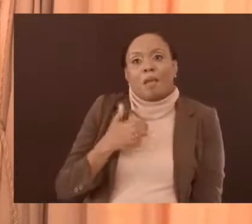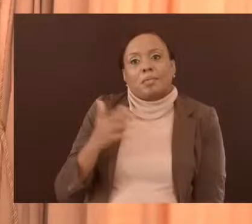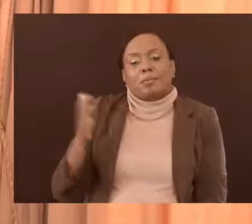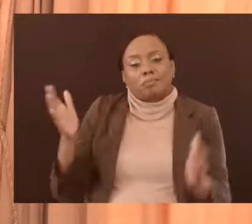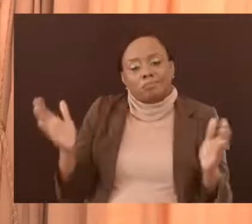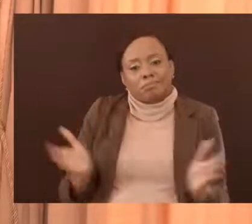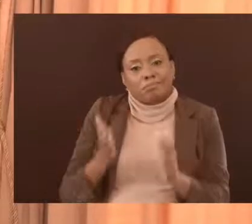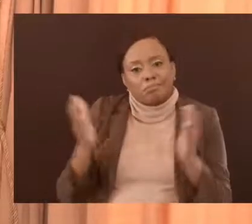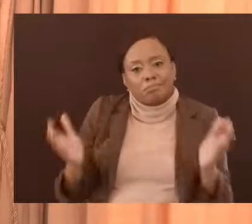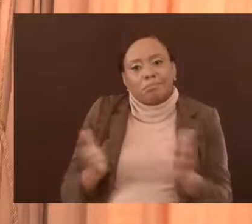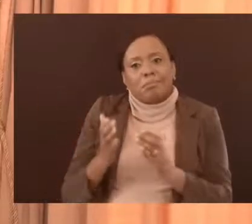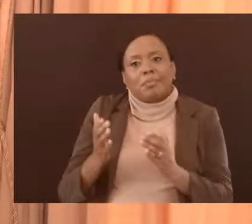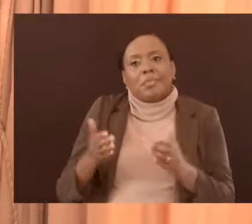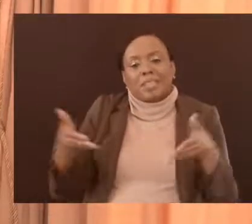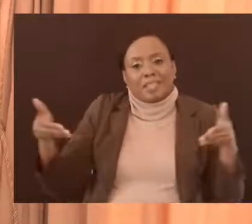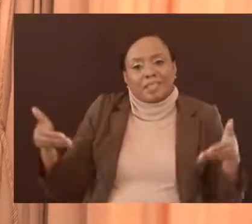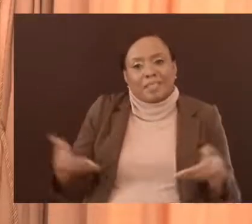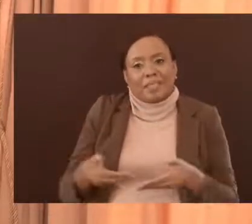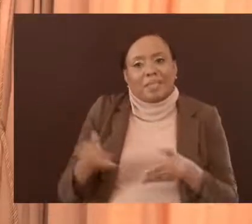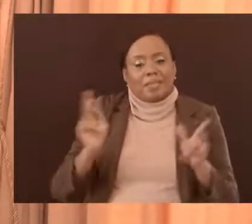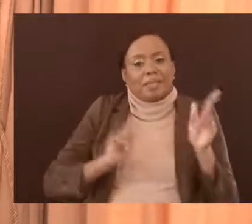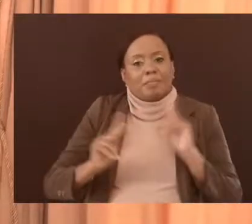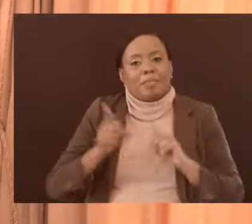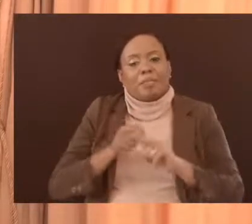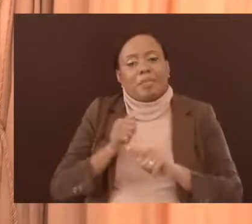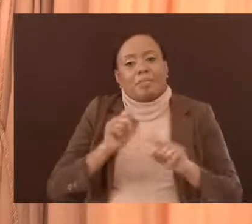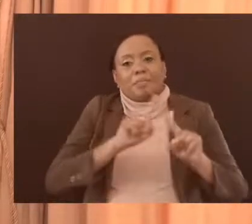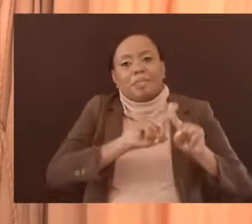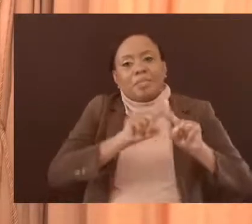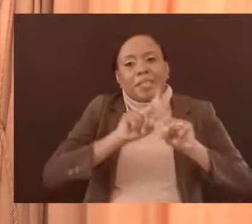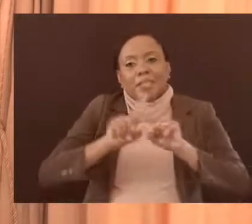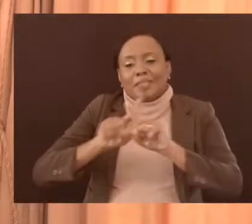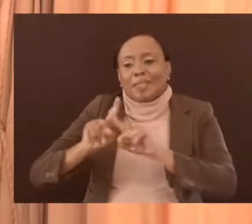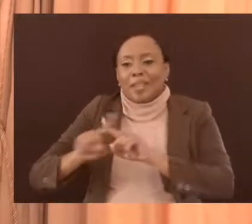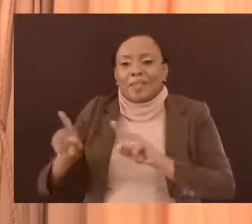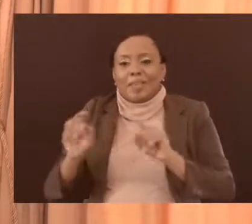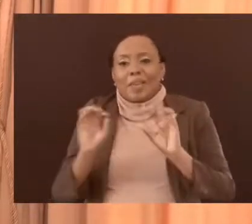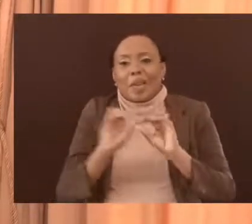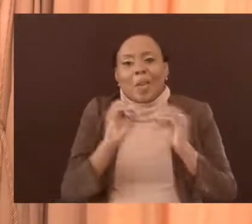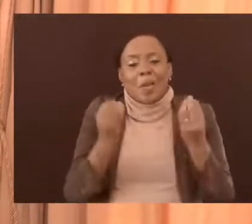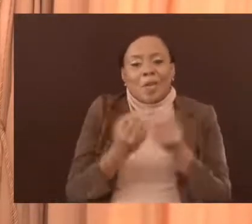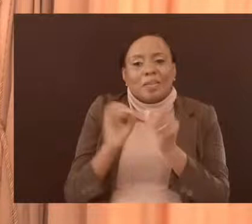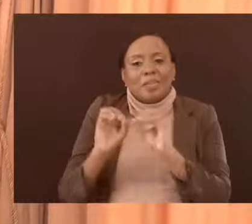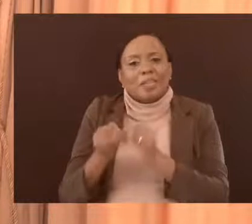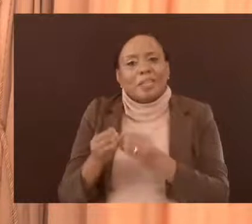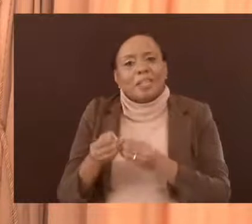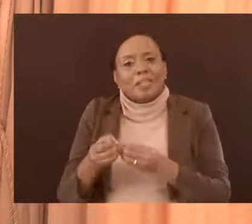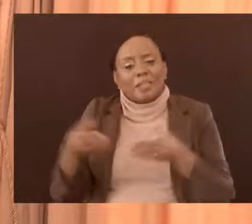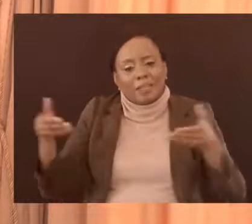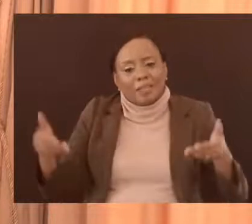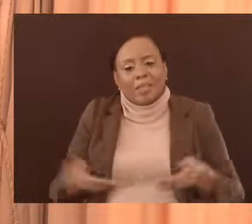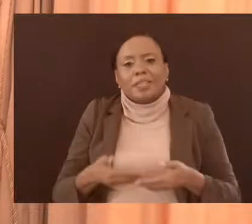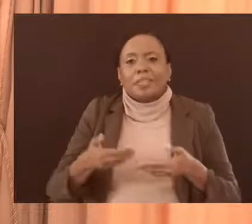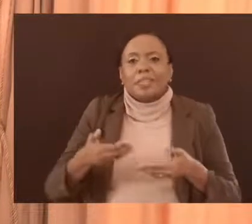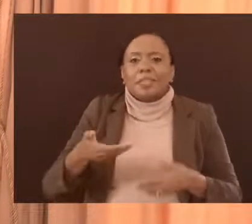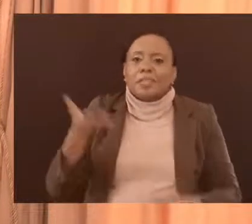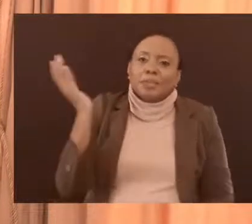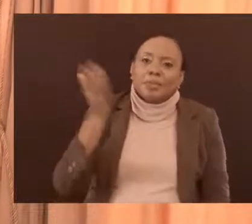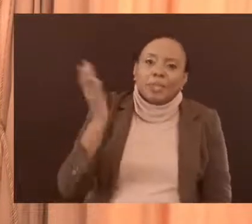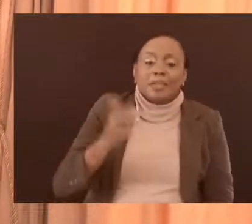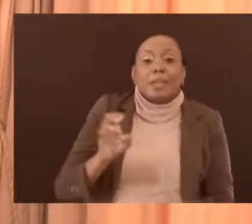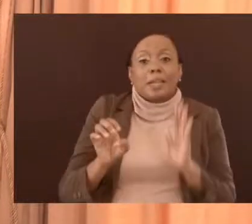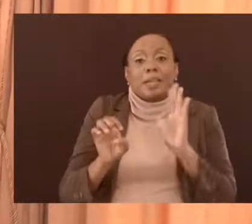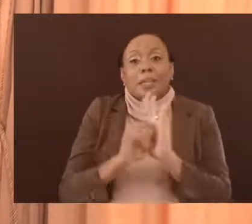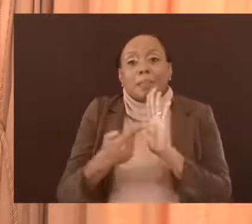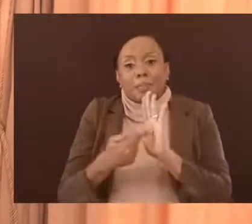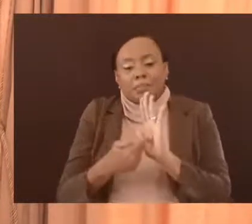to invite persons from various organizations to come in. For example, we have the Barbados